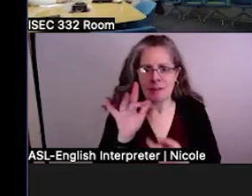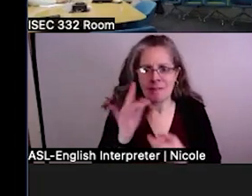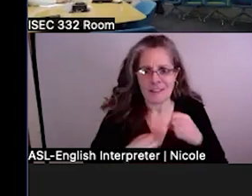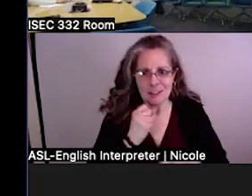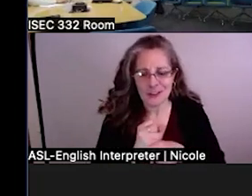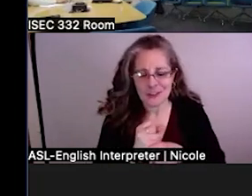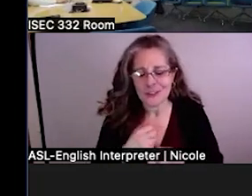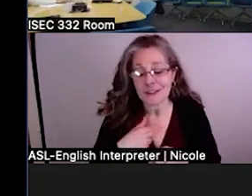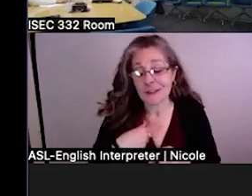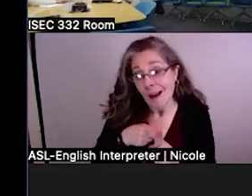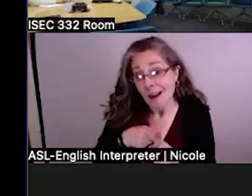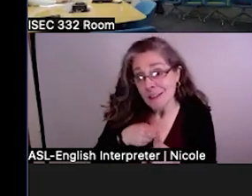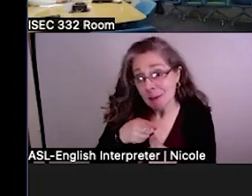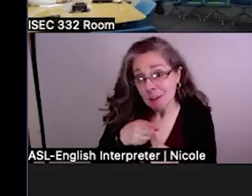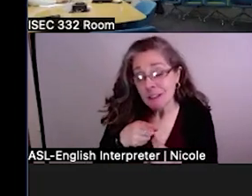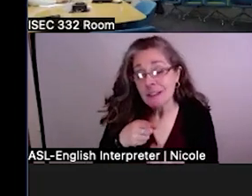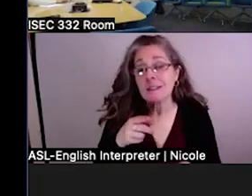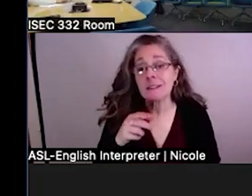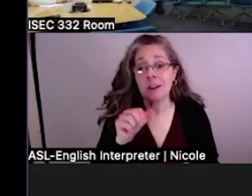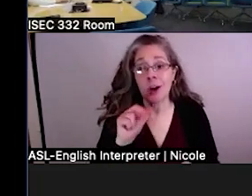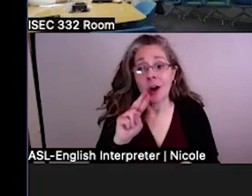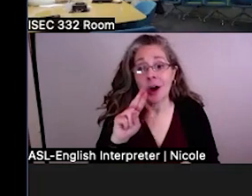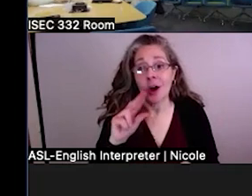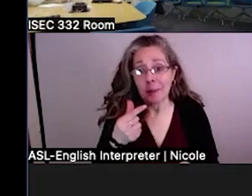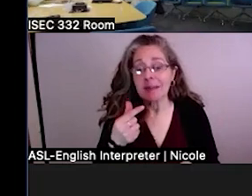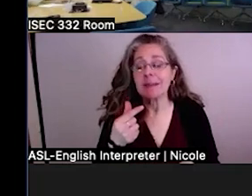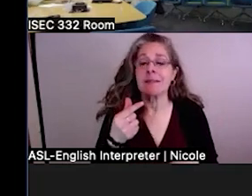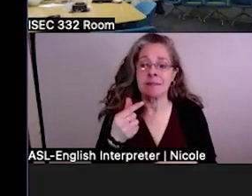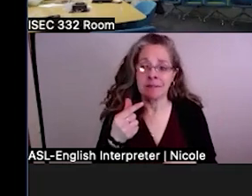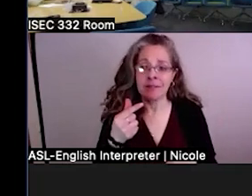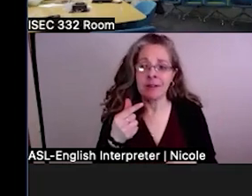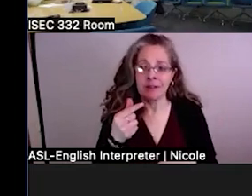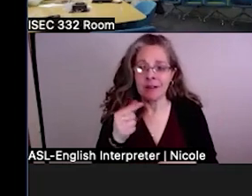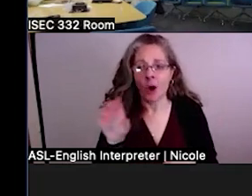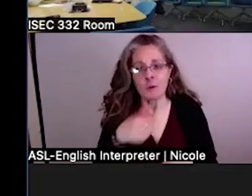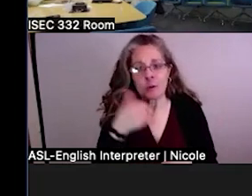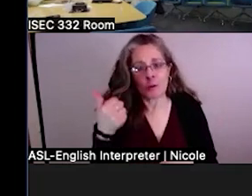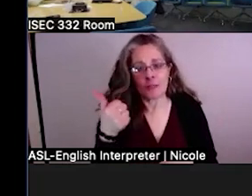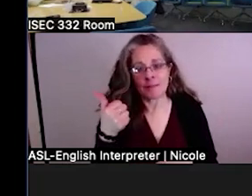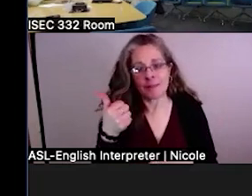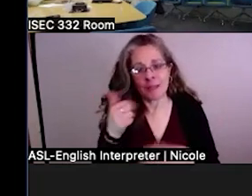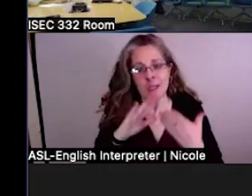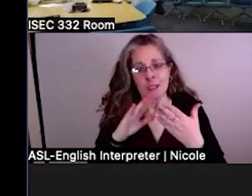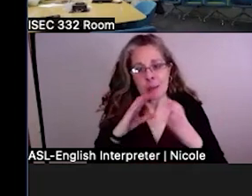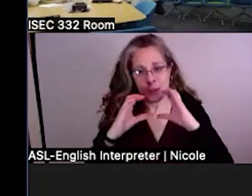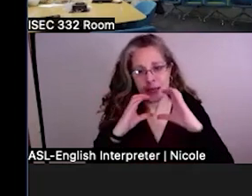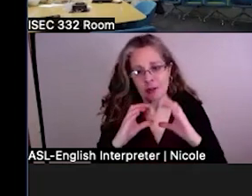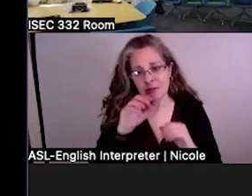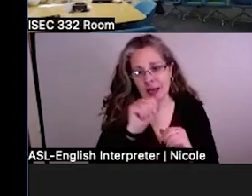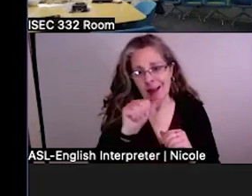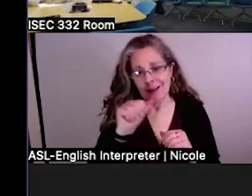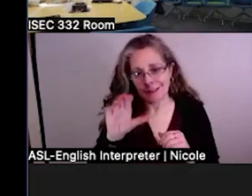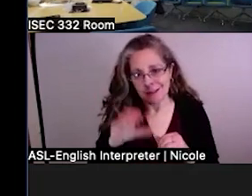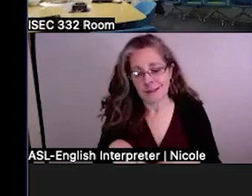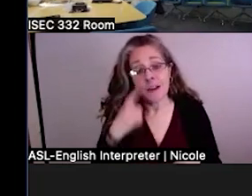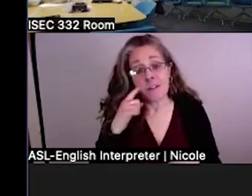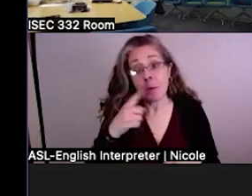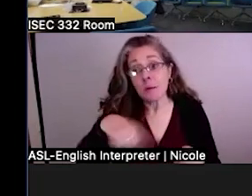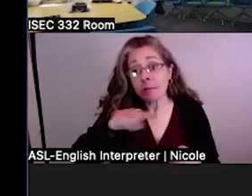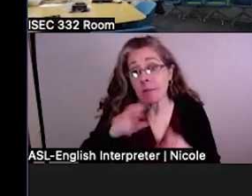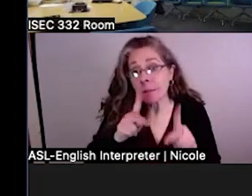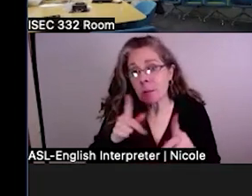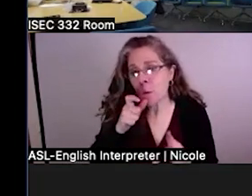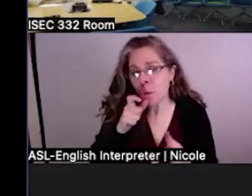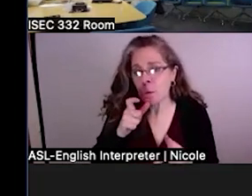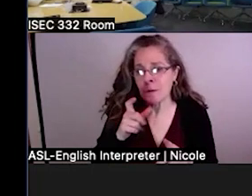specialize in augmentative and alternative communication for those with little or no speech. And